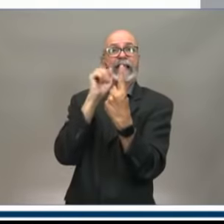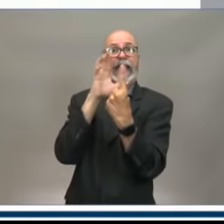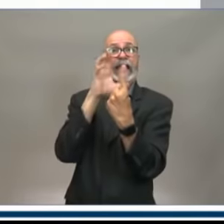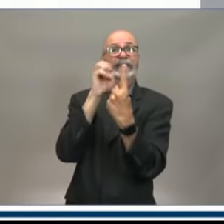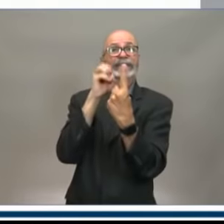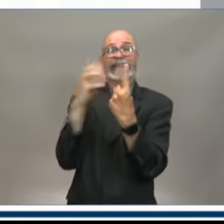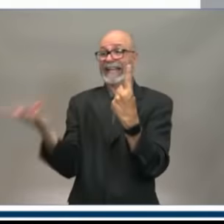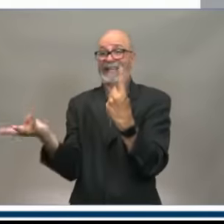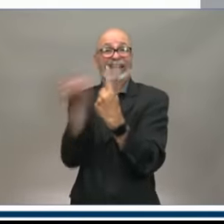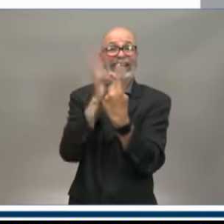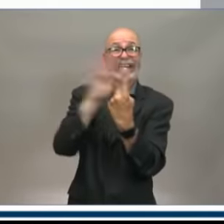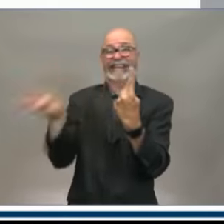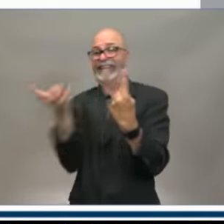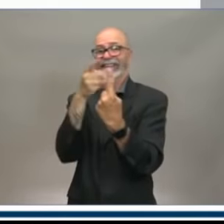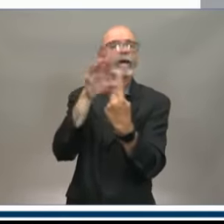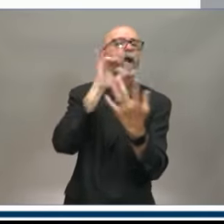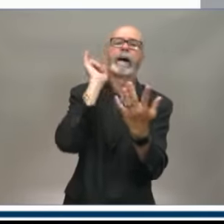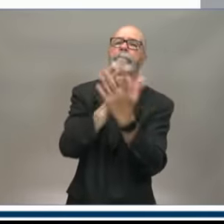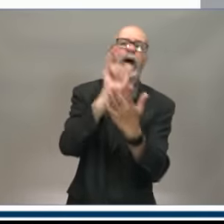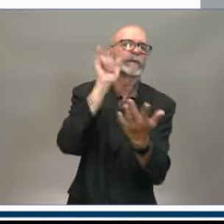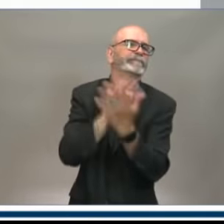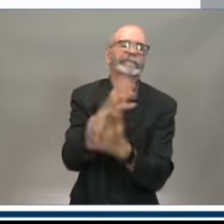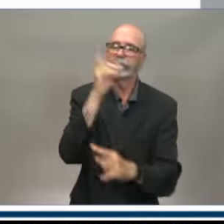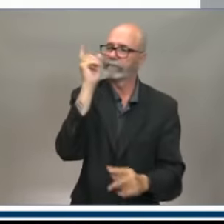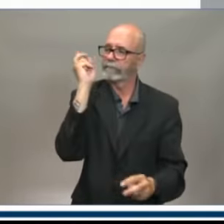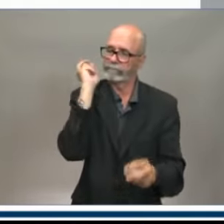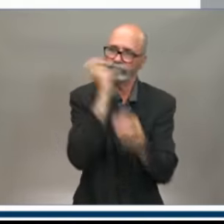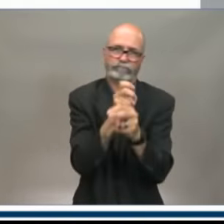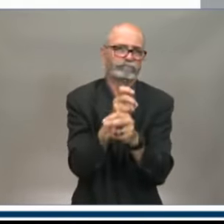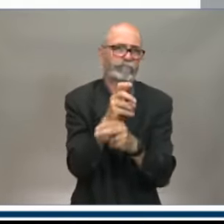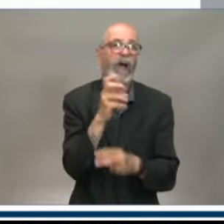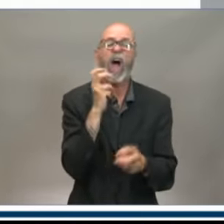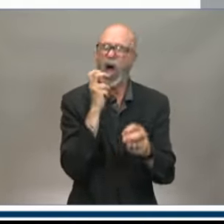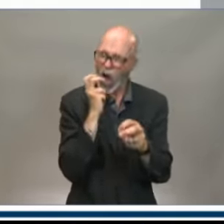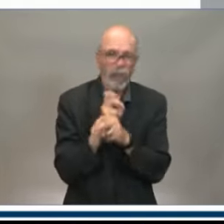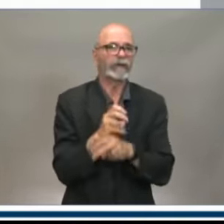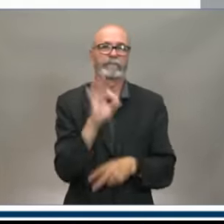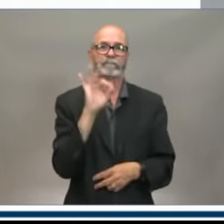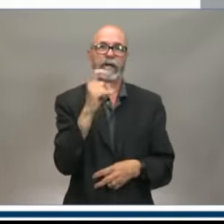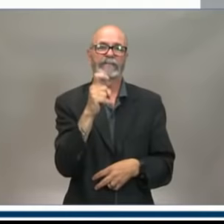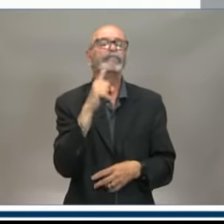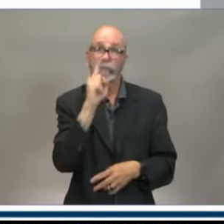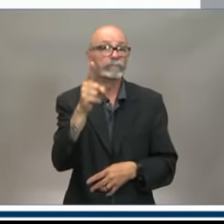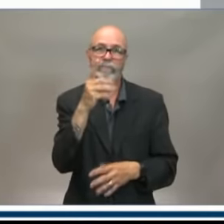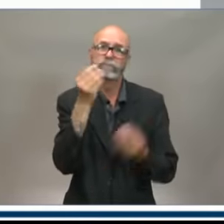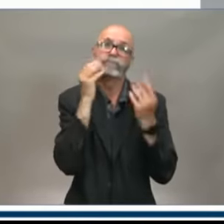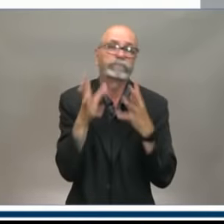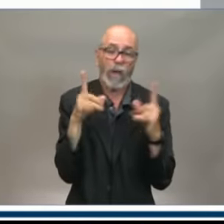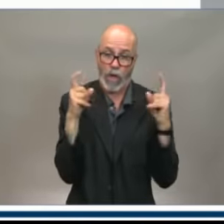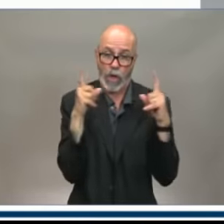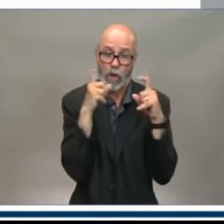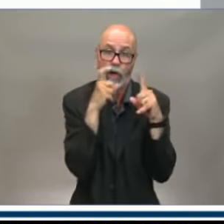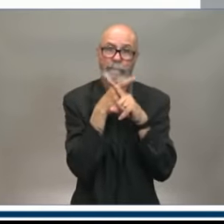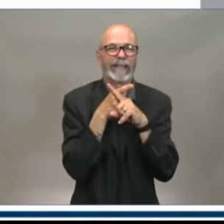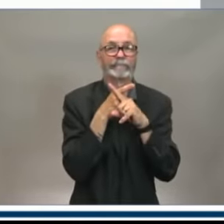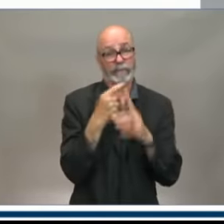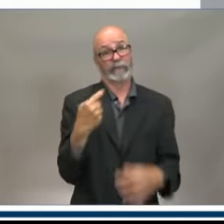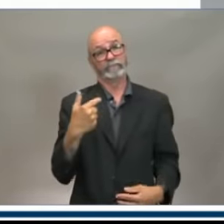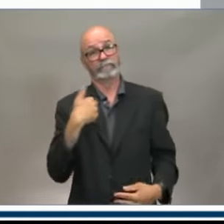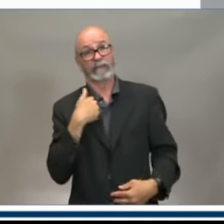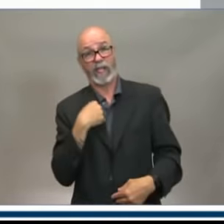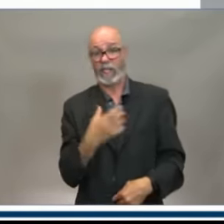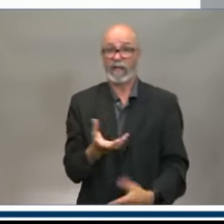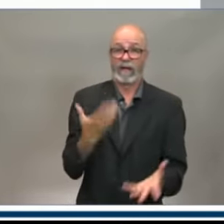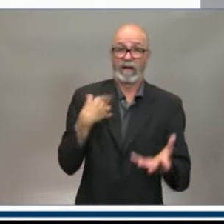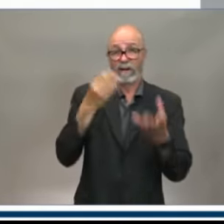as much as people may think it should be. This is a complex world. I'm not an informatician or a data person, but